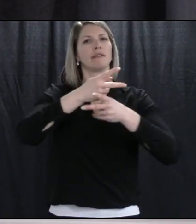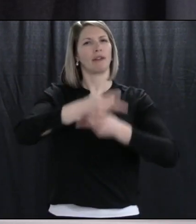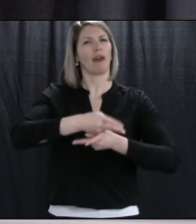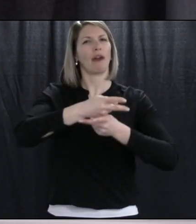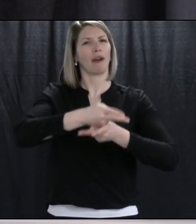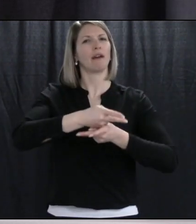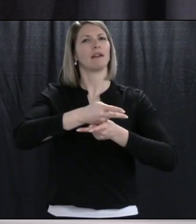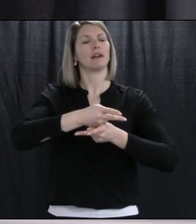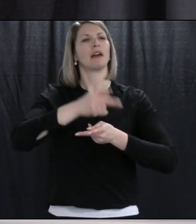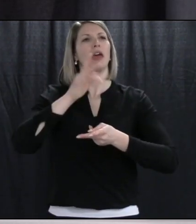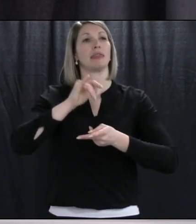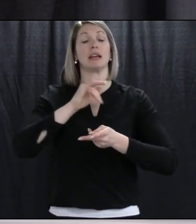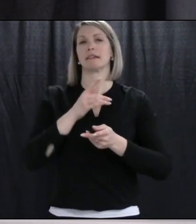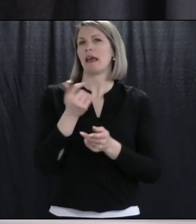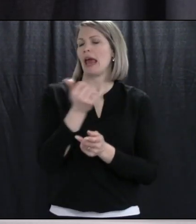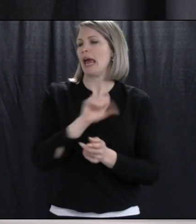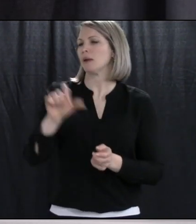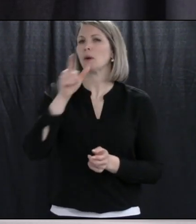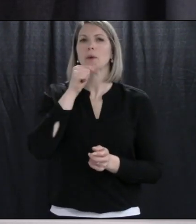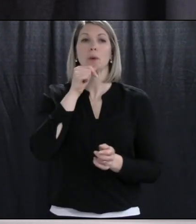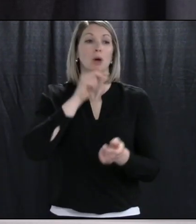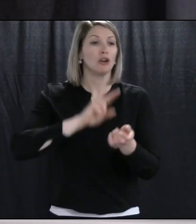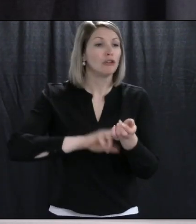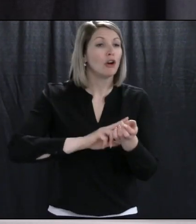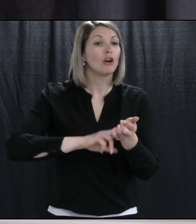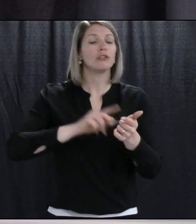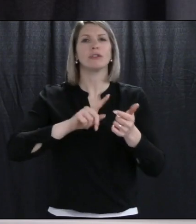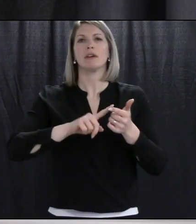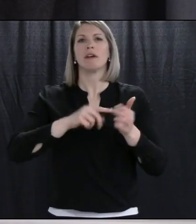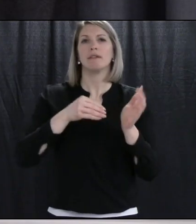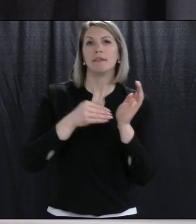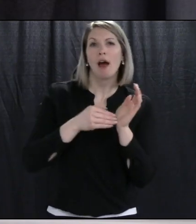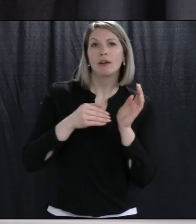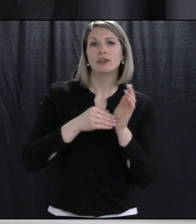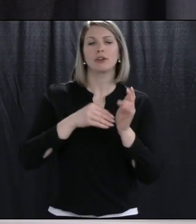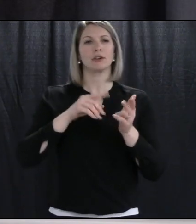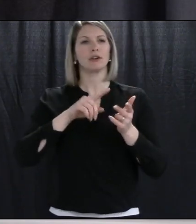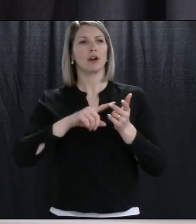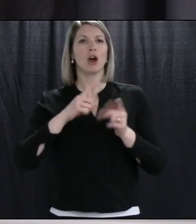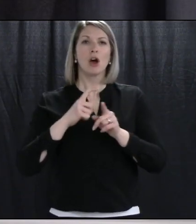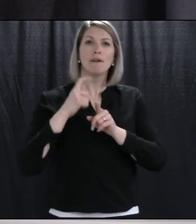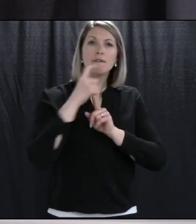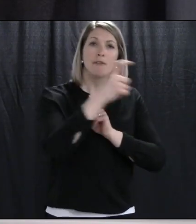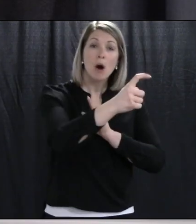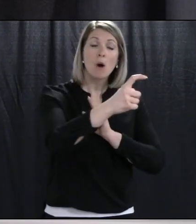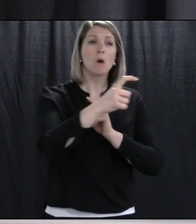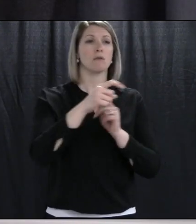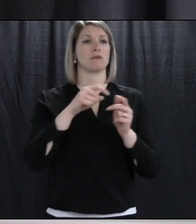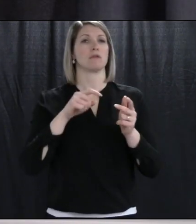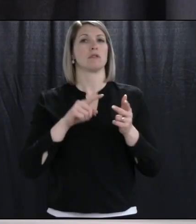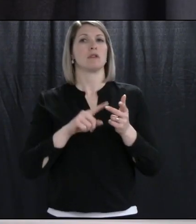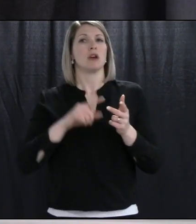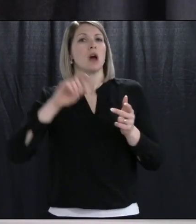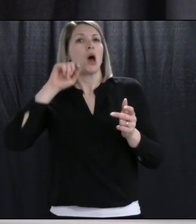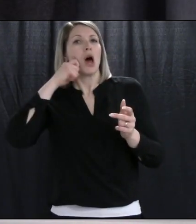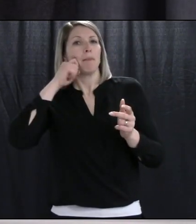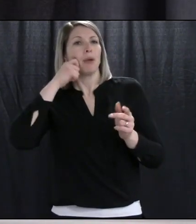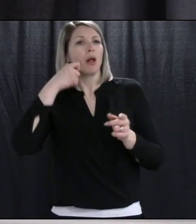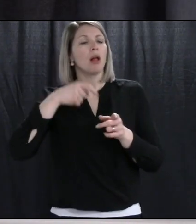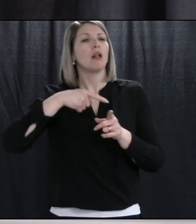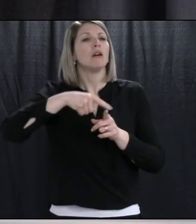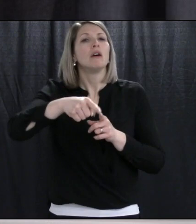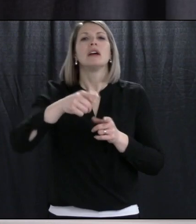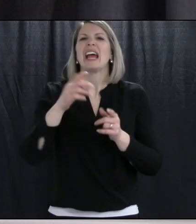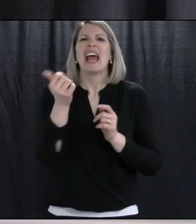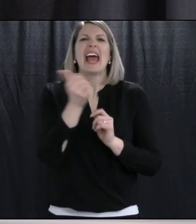specialist. It applies to care delivered by phone for those people who have bandwidth issues or those people who use a